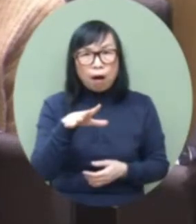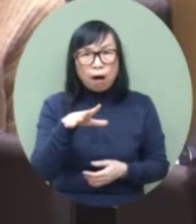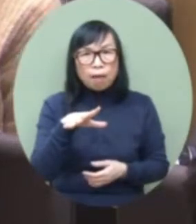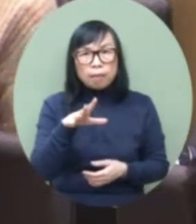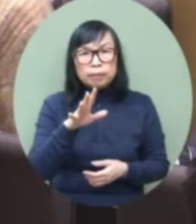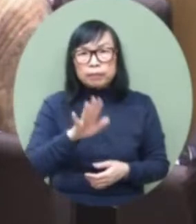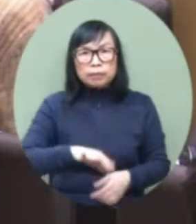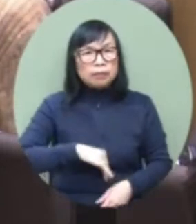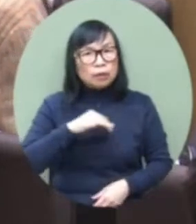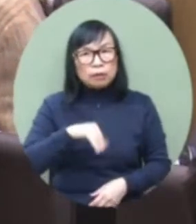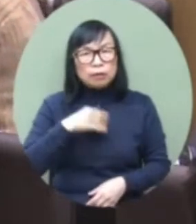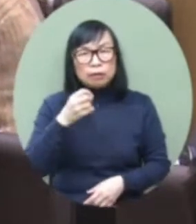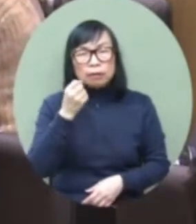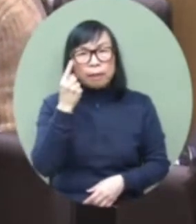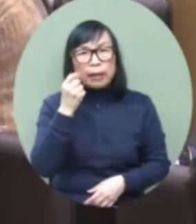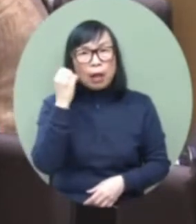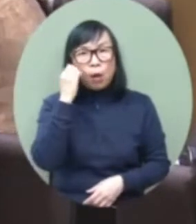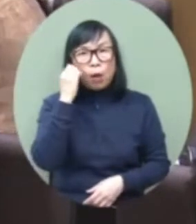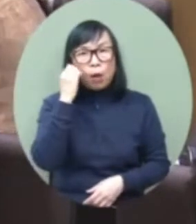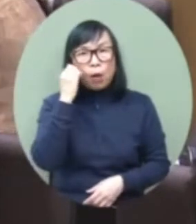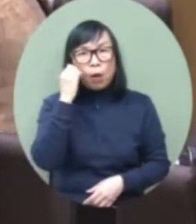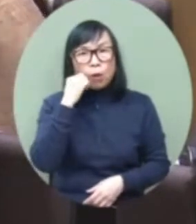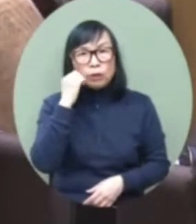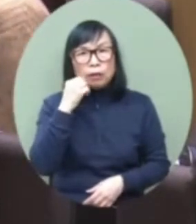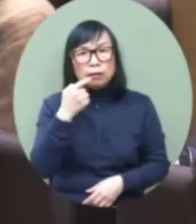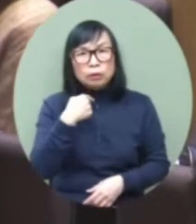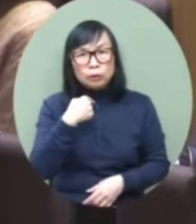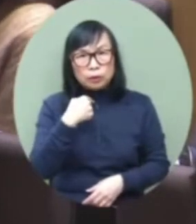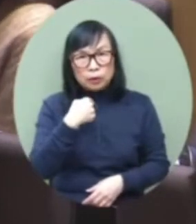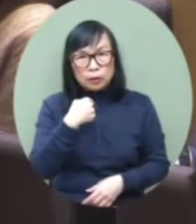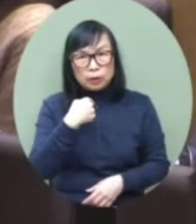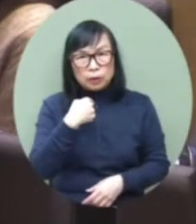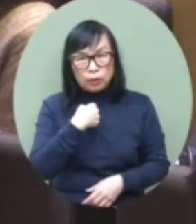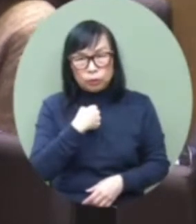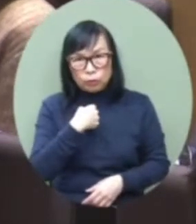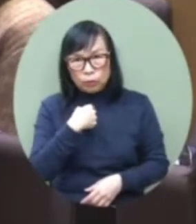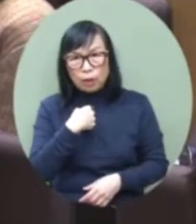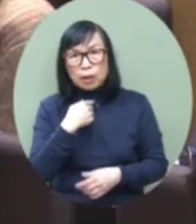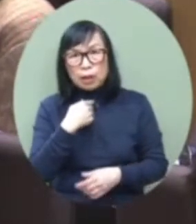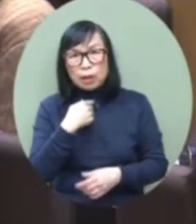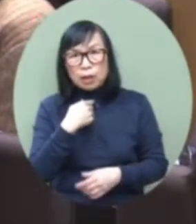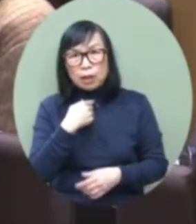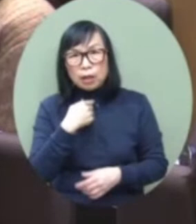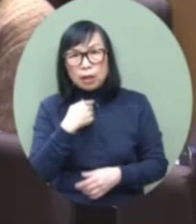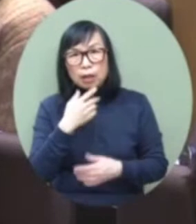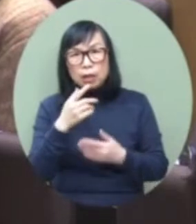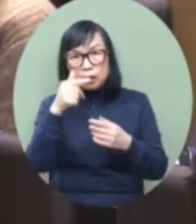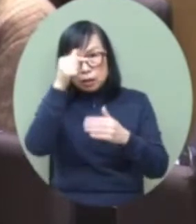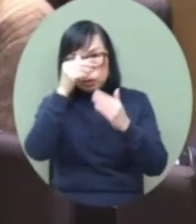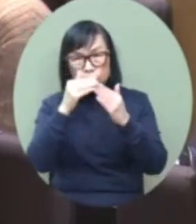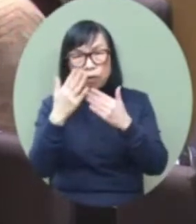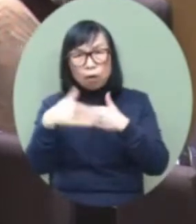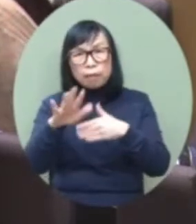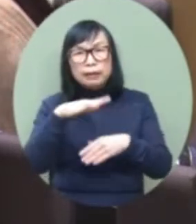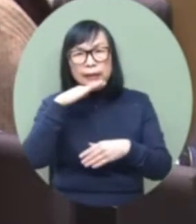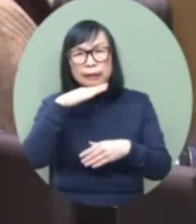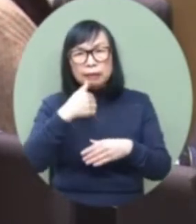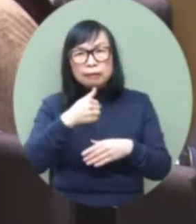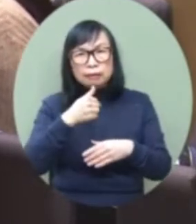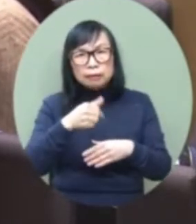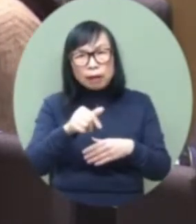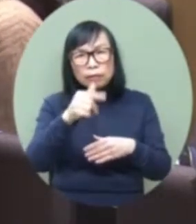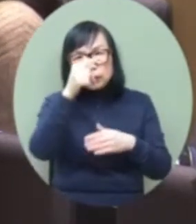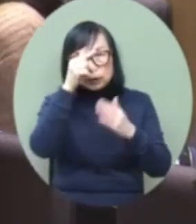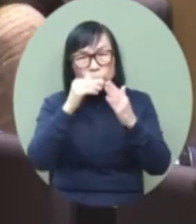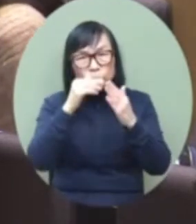elderly to have to wait outside hospitals for treatment? What has been done to change these conditions, given that